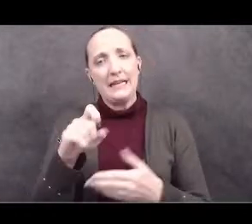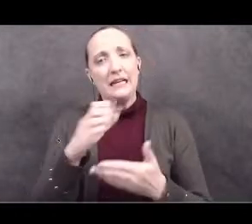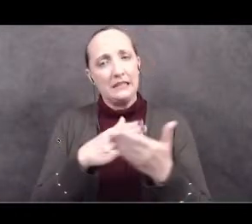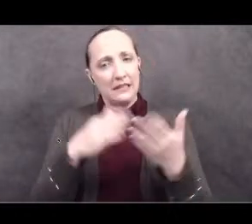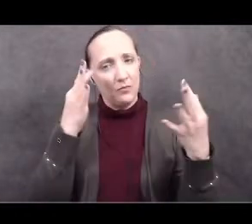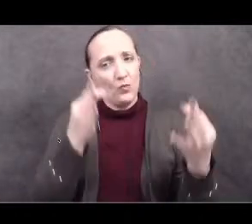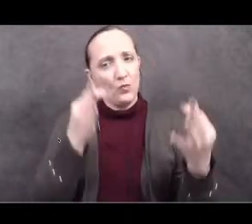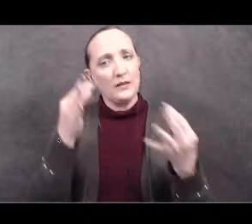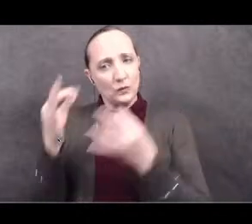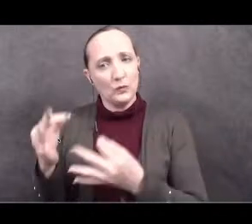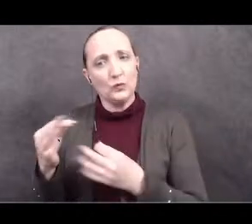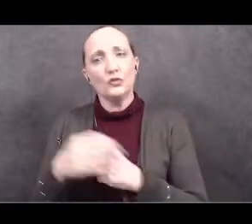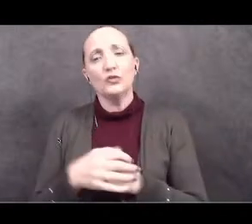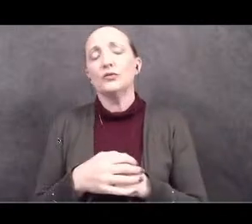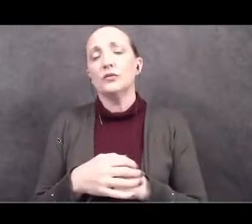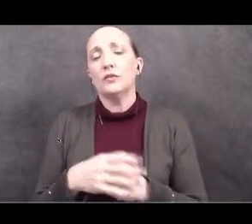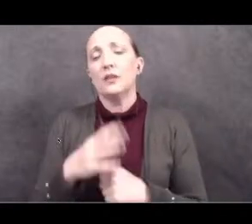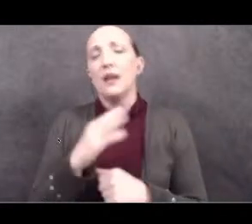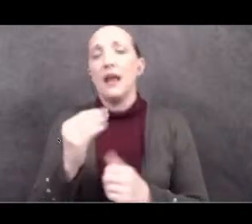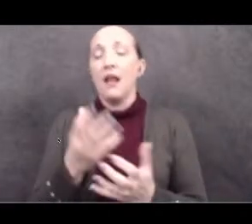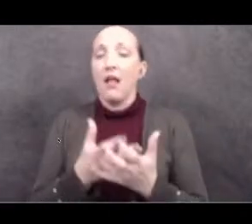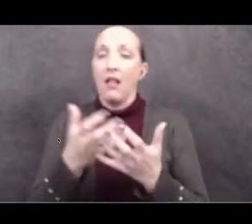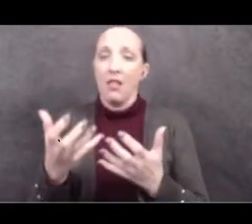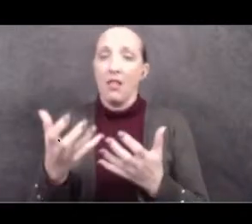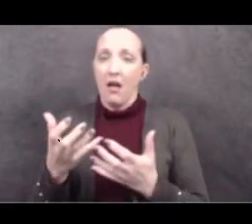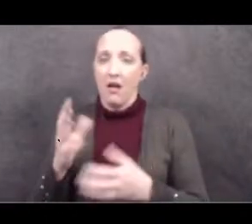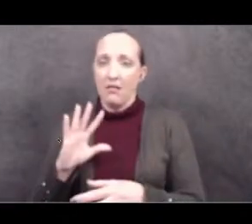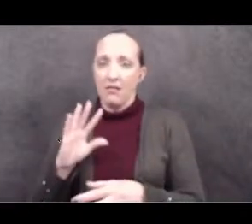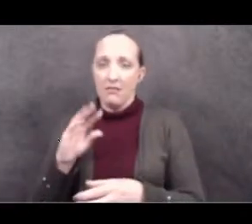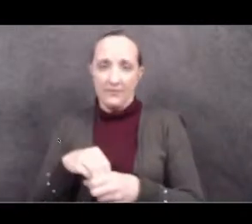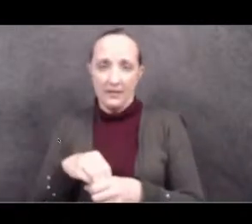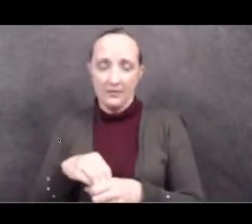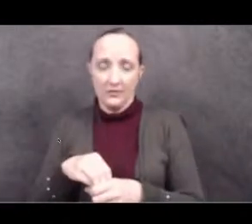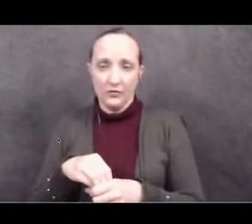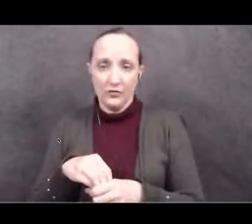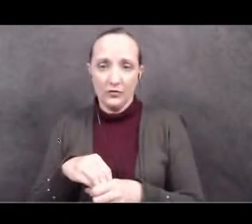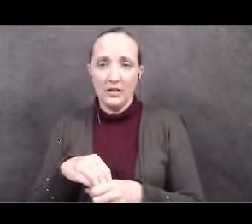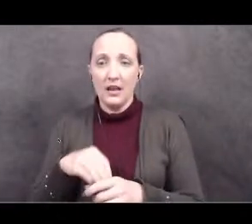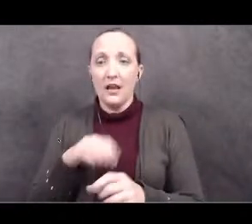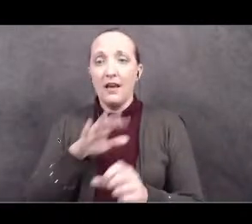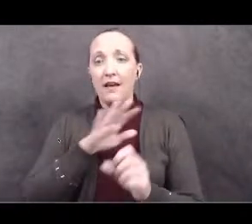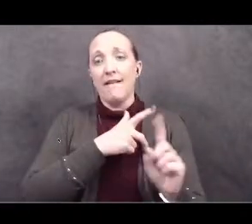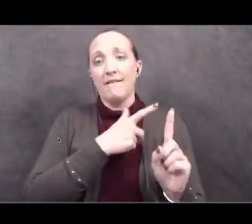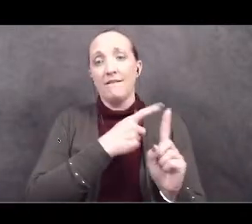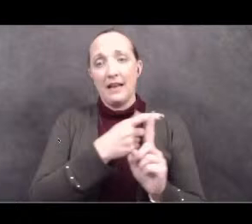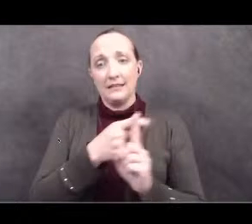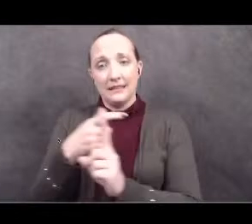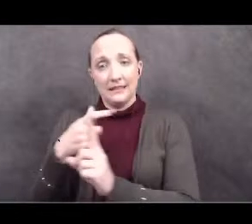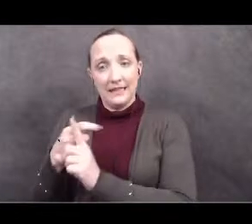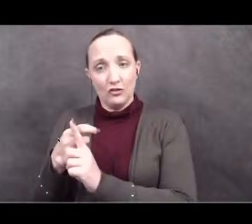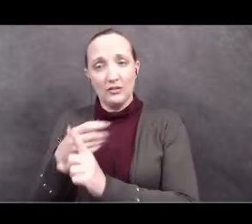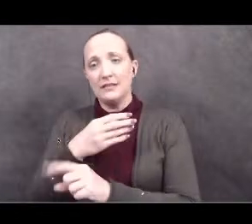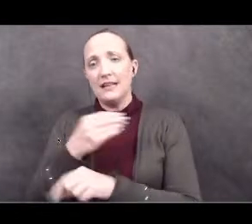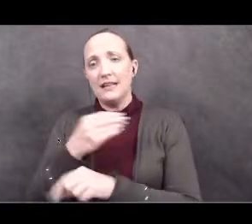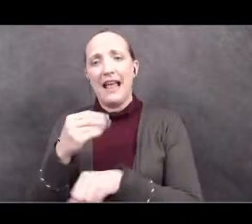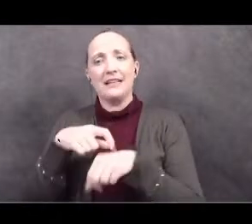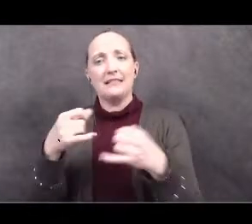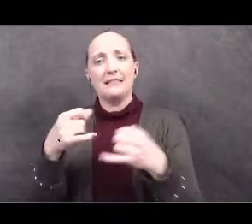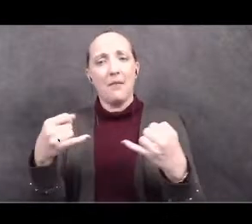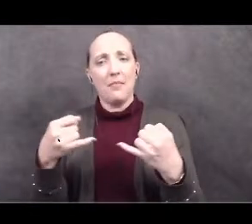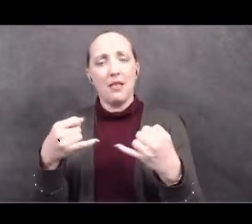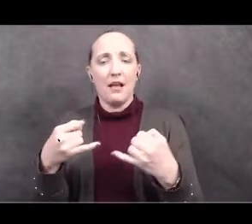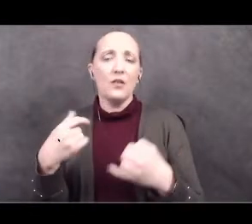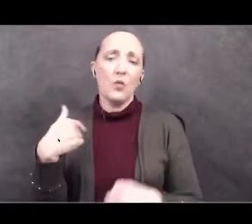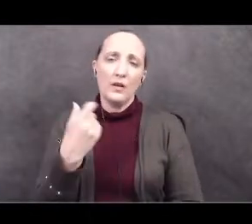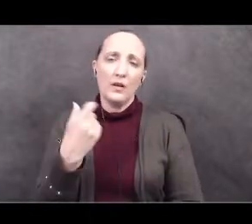into that including vaccinations I think that's the most pressing question and then the timeline that's associated with that so that's certainly not lost on